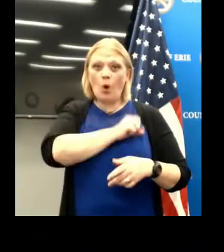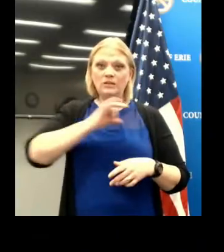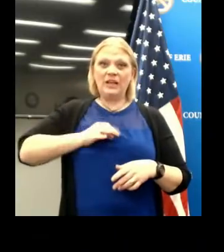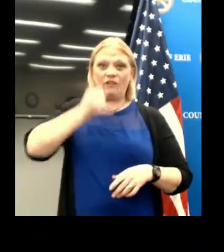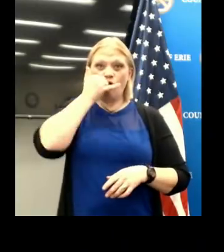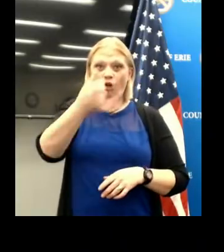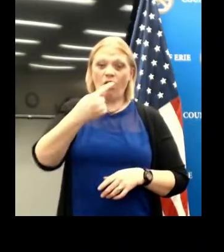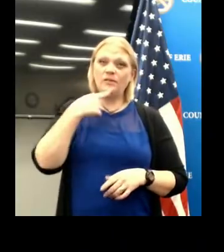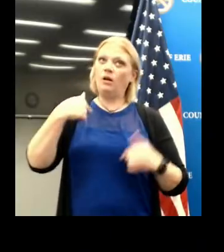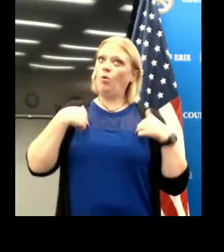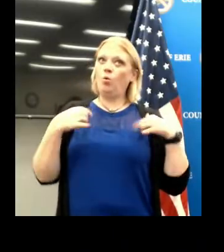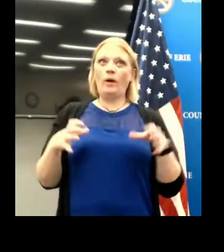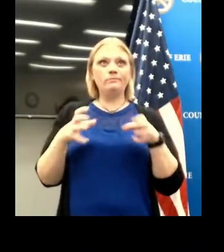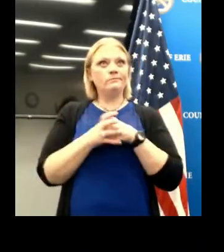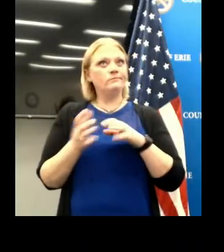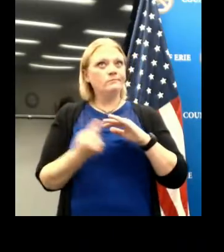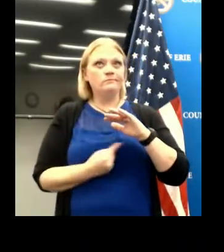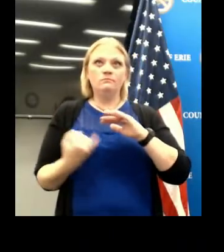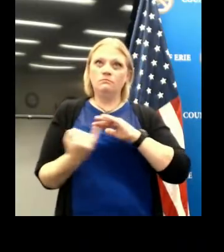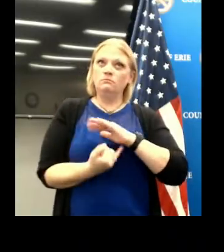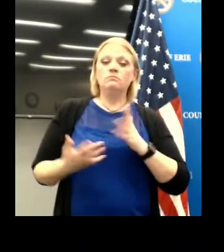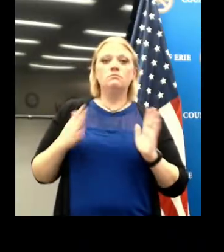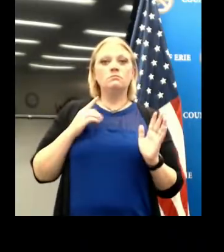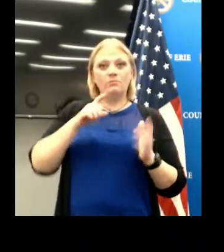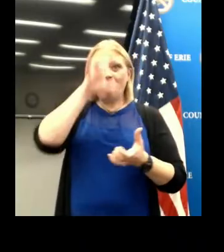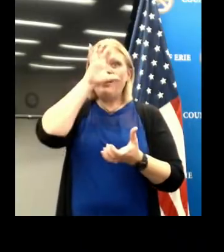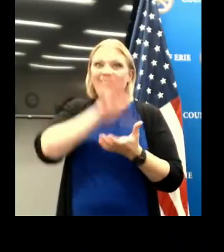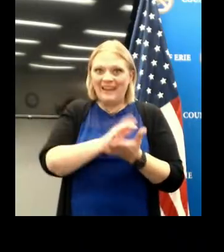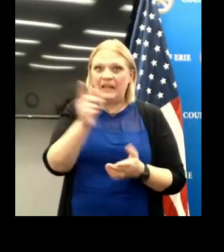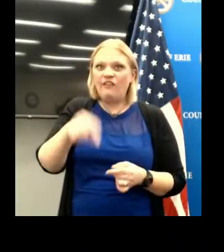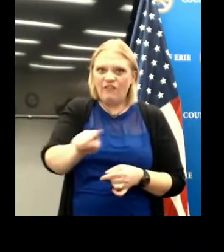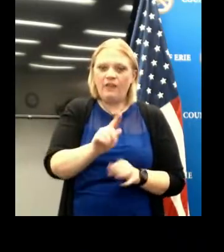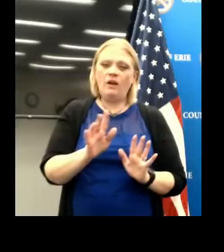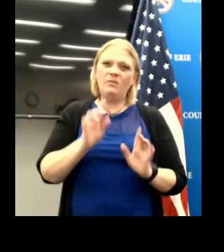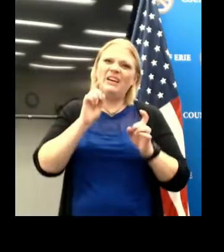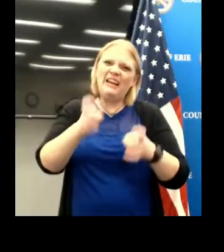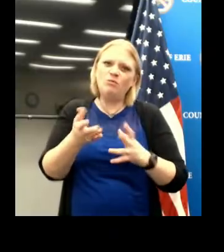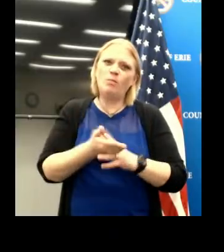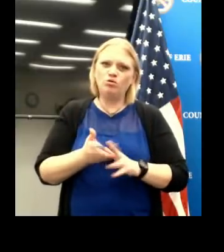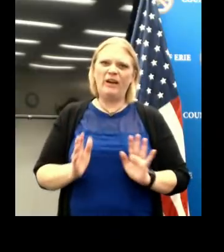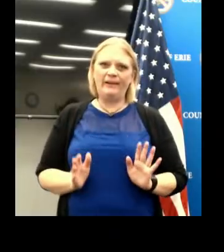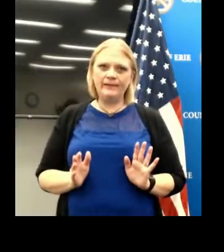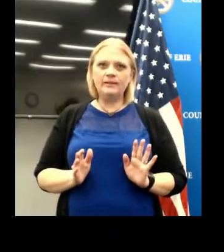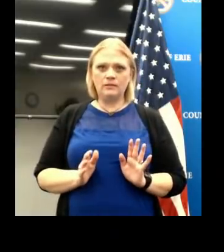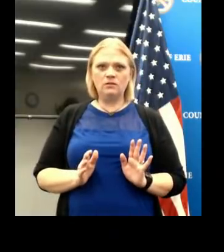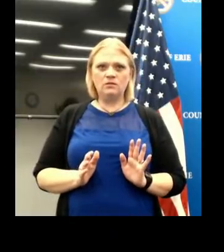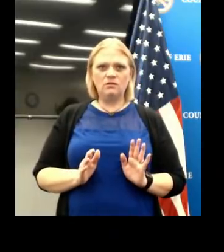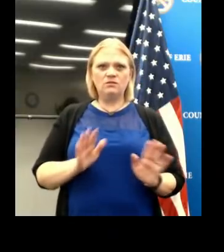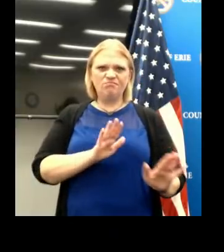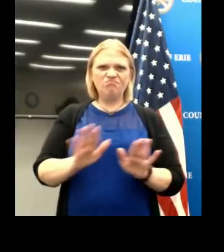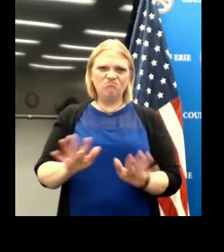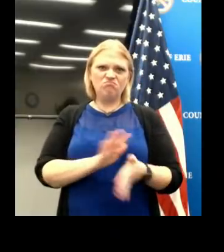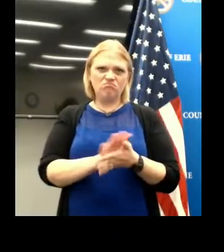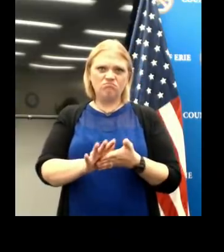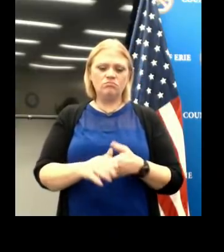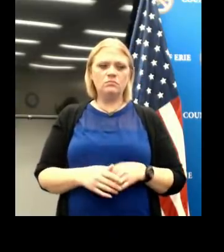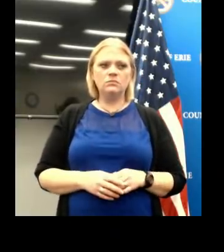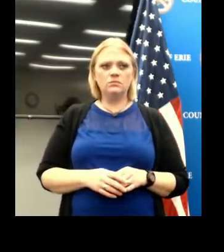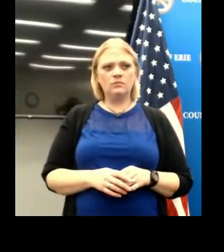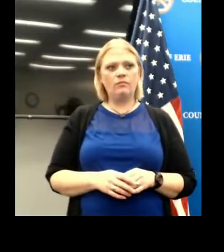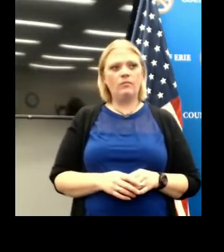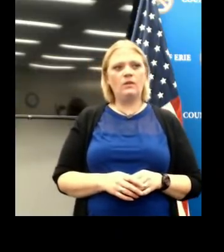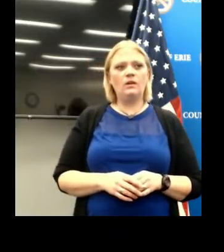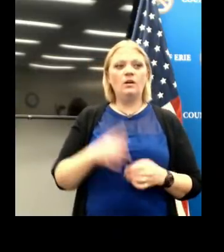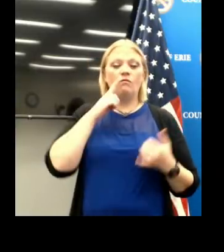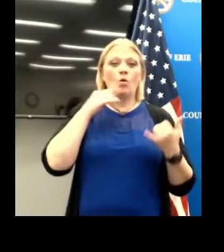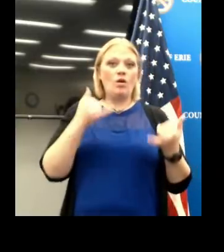in quarantine or in isolation, believe them, cut them a break. So in the meantime, people who are not